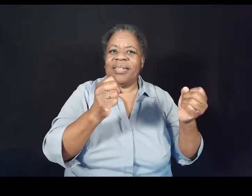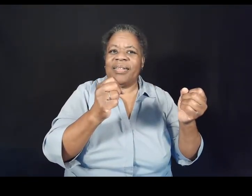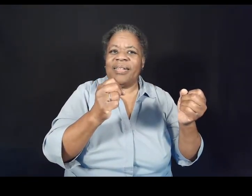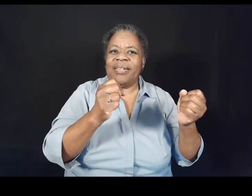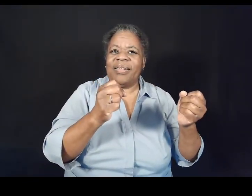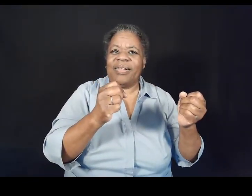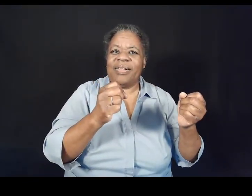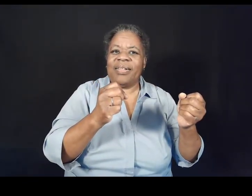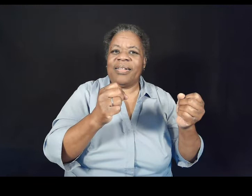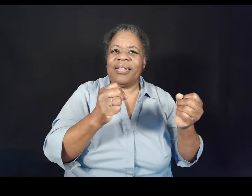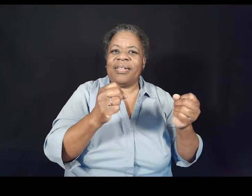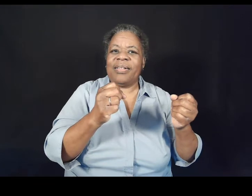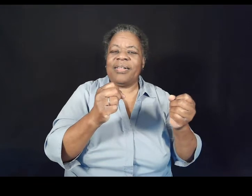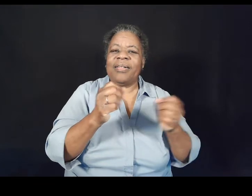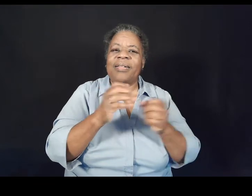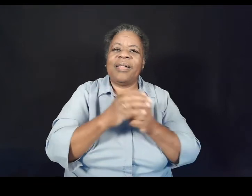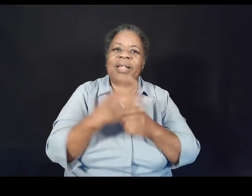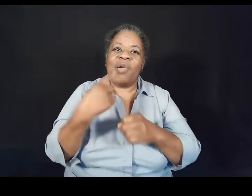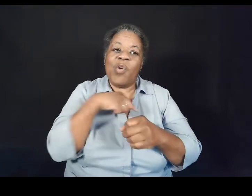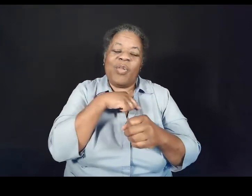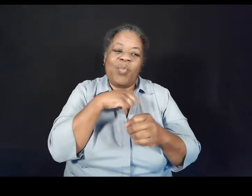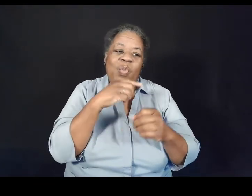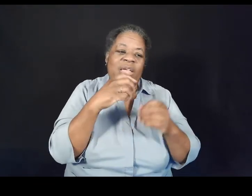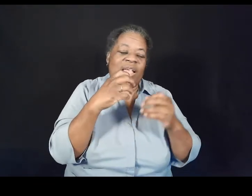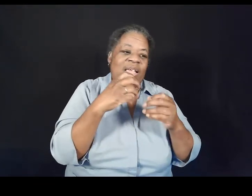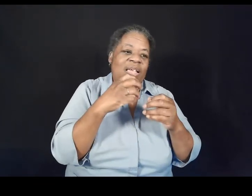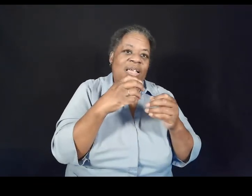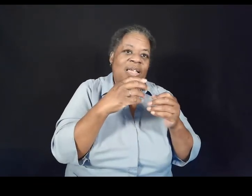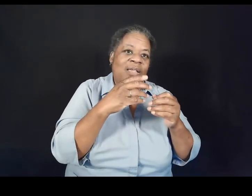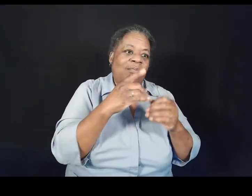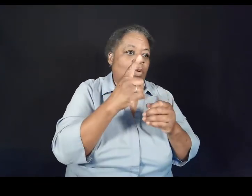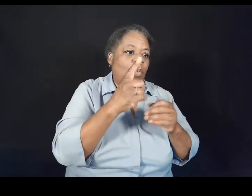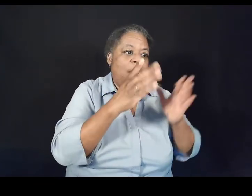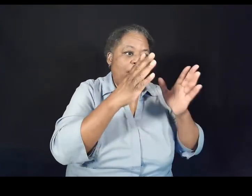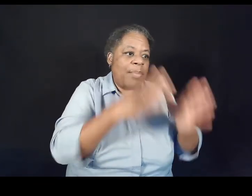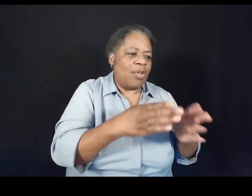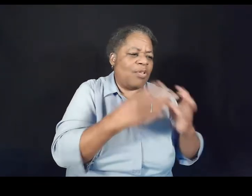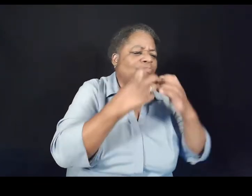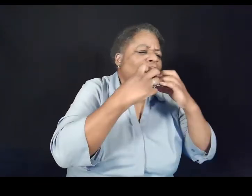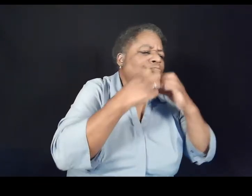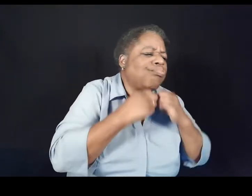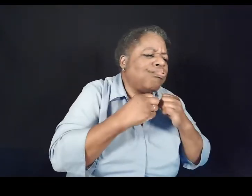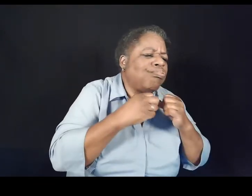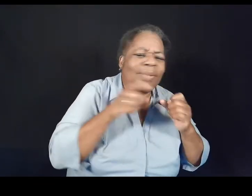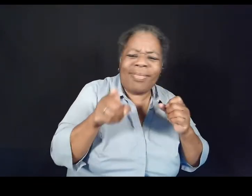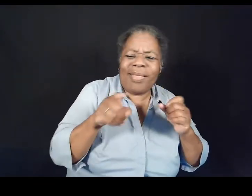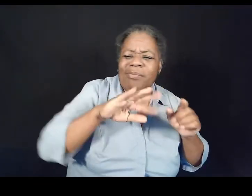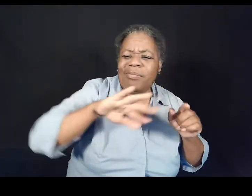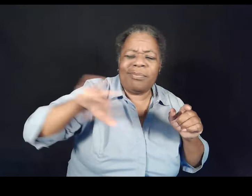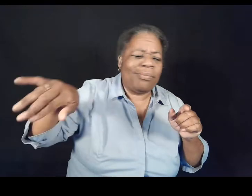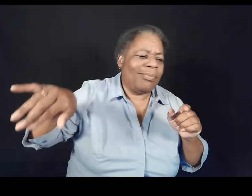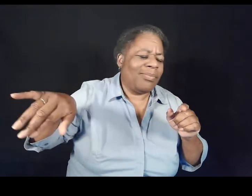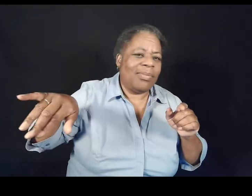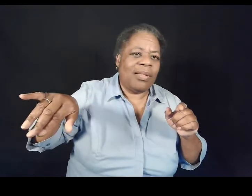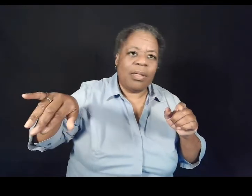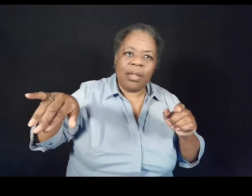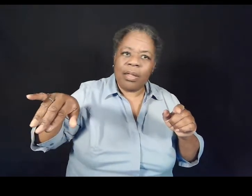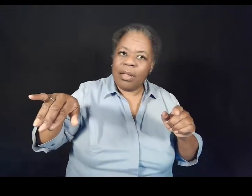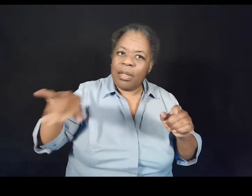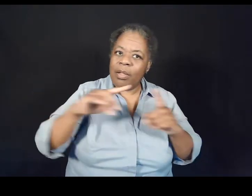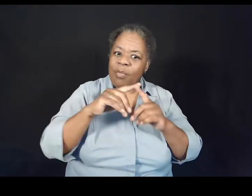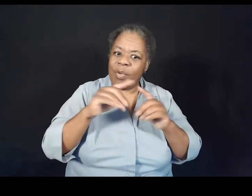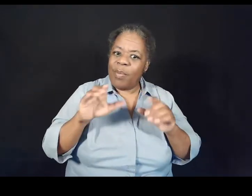Every time we value one person over another for any arbitrary reason, every time we